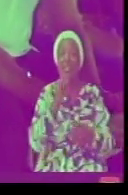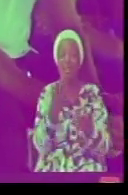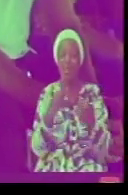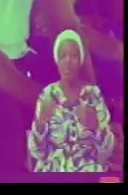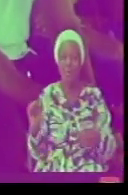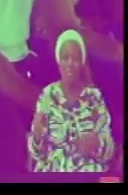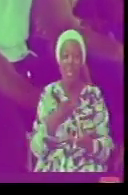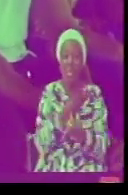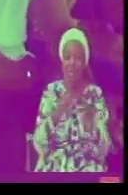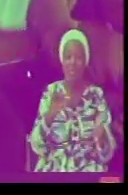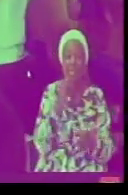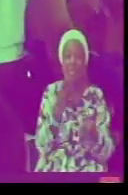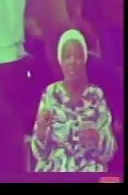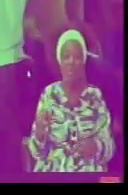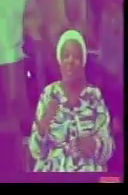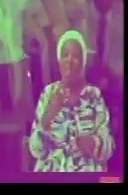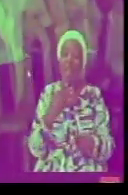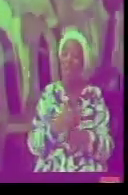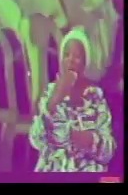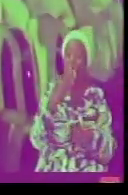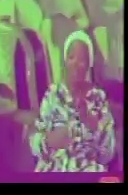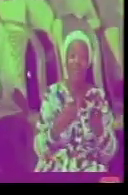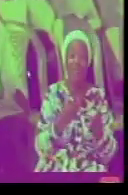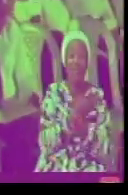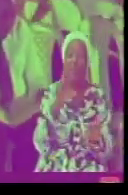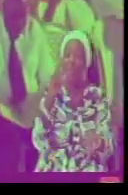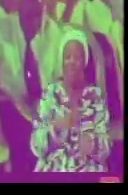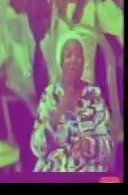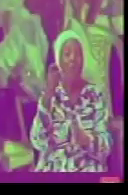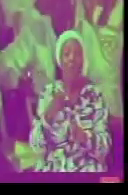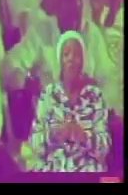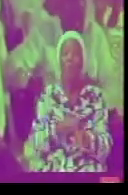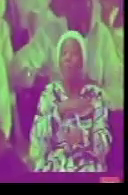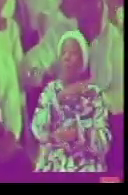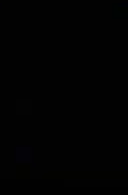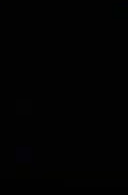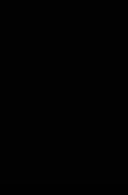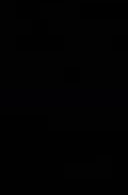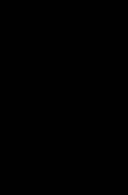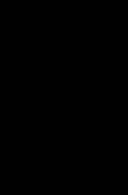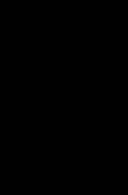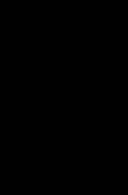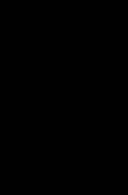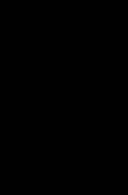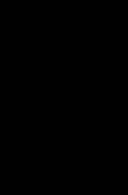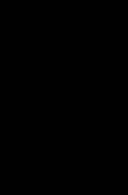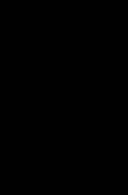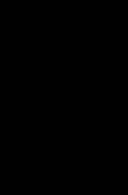coming. Healing is coming. Deliverance is coming. Total